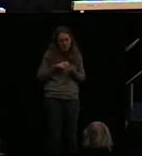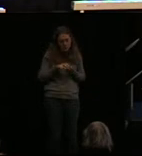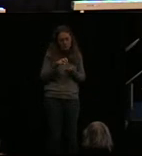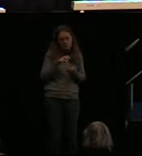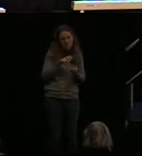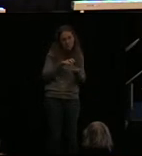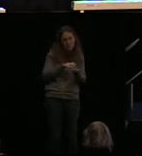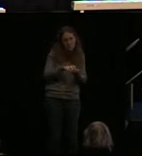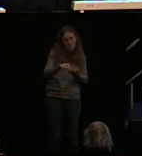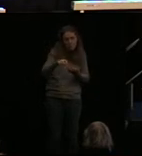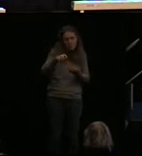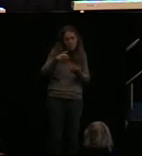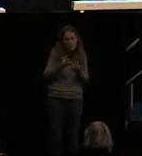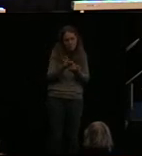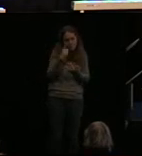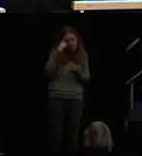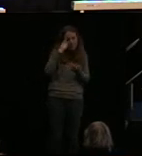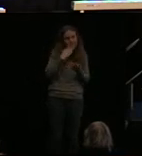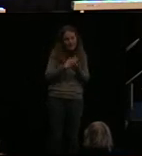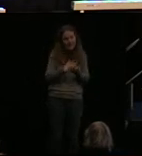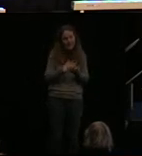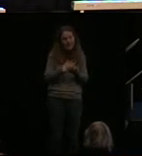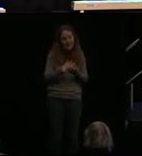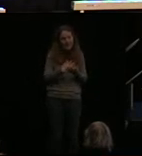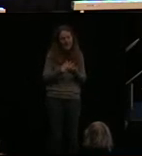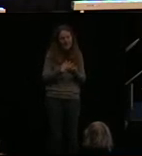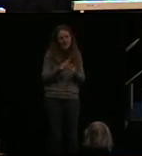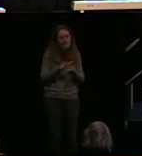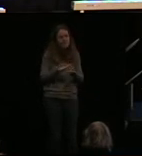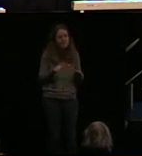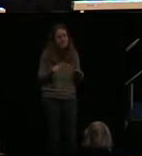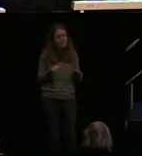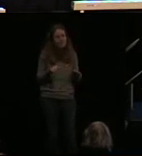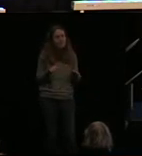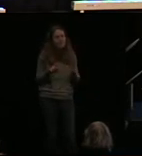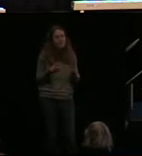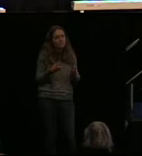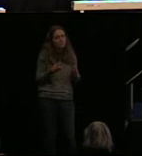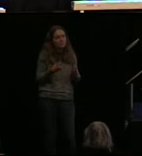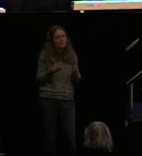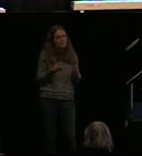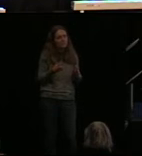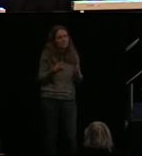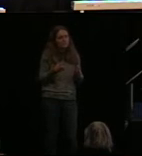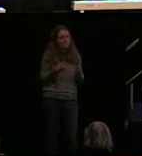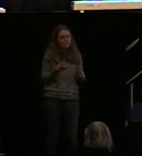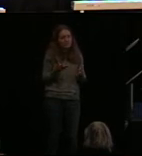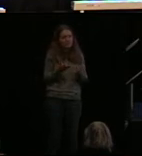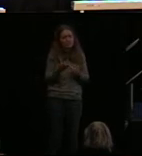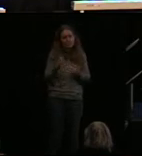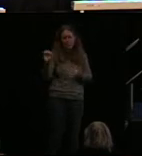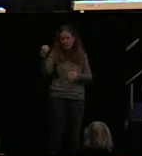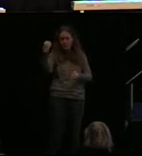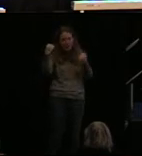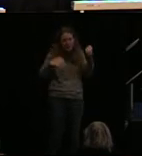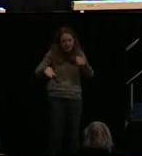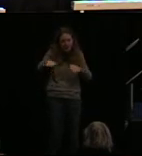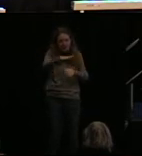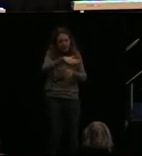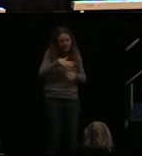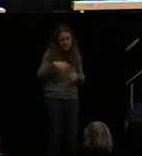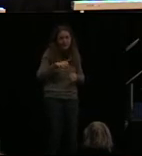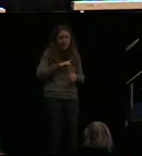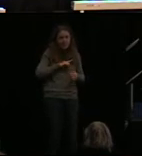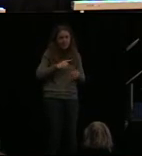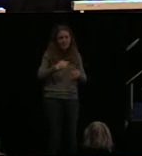walking by faith. Yes. Not by the giants in the land, because resistance